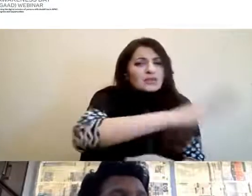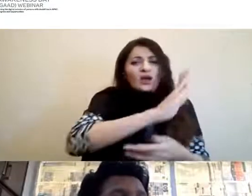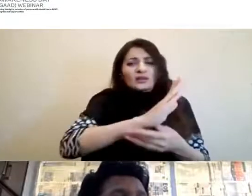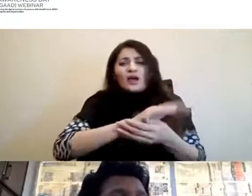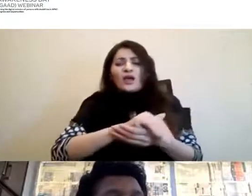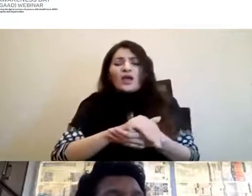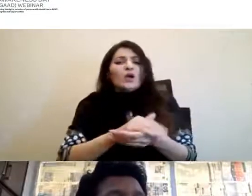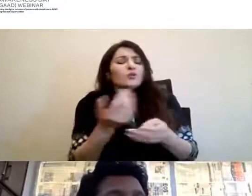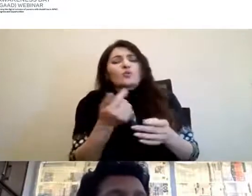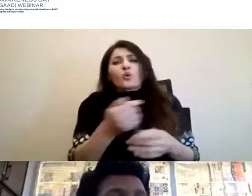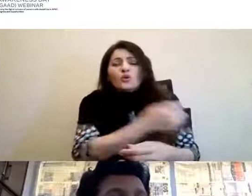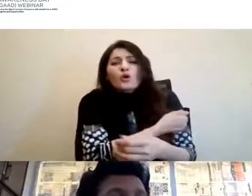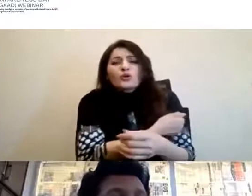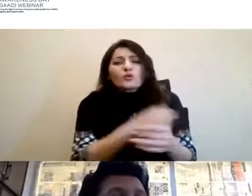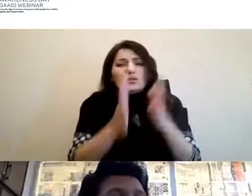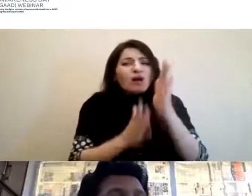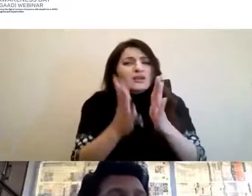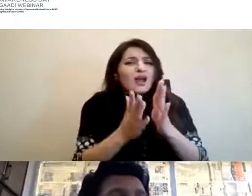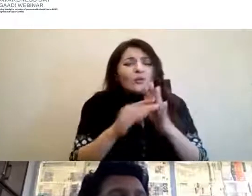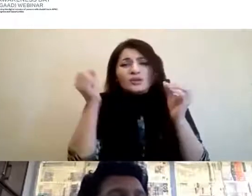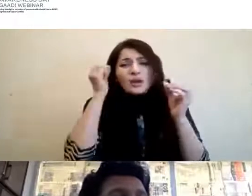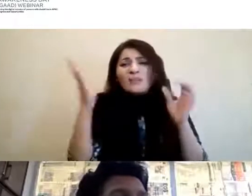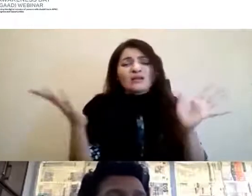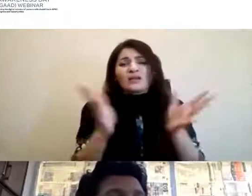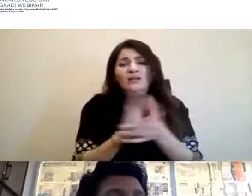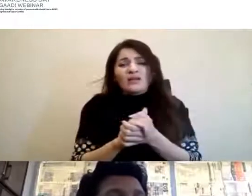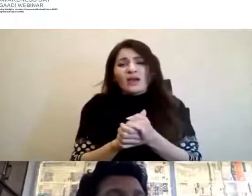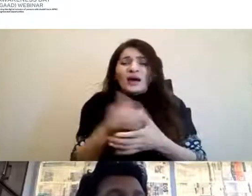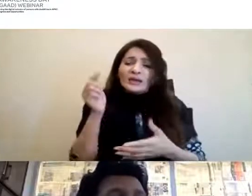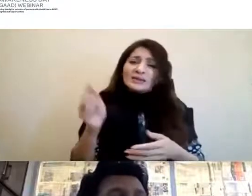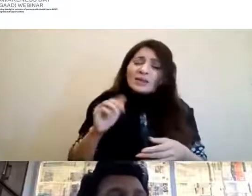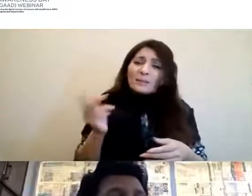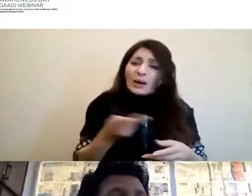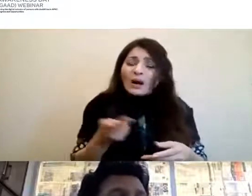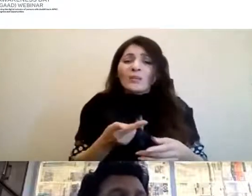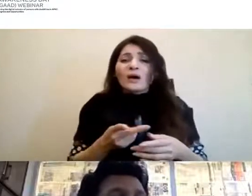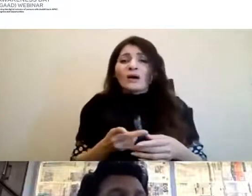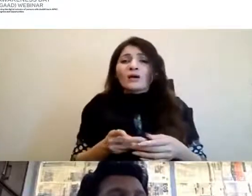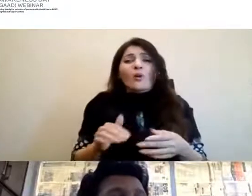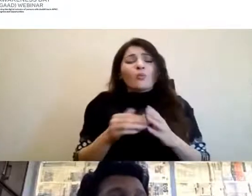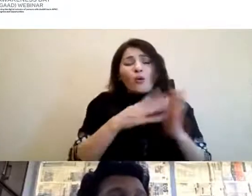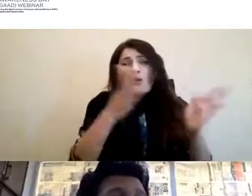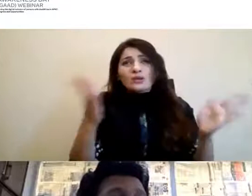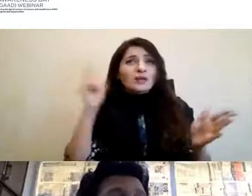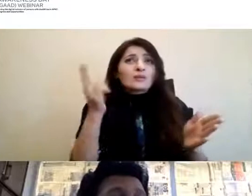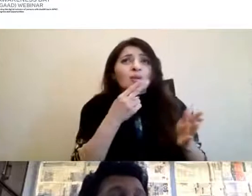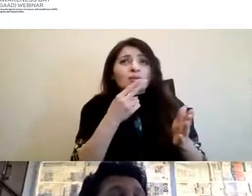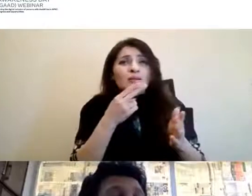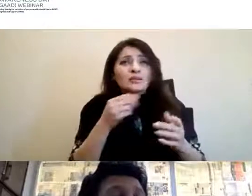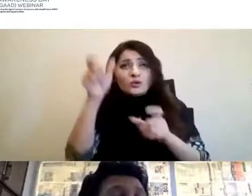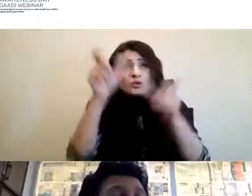across the globe facing that particular challenge every single day in their life. And we are not talking about the minority in Asia as well.